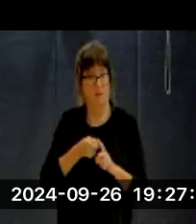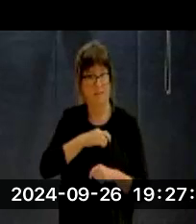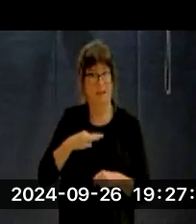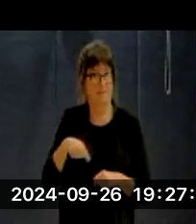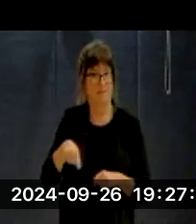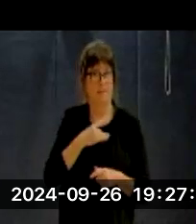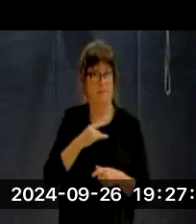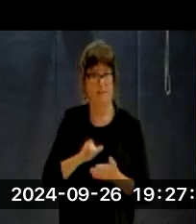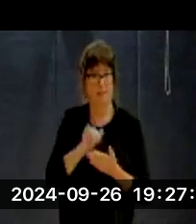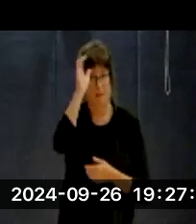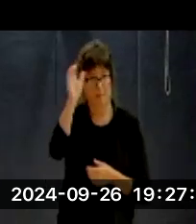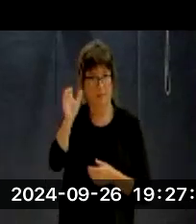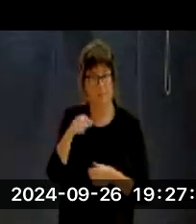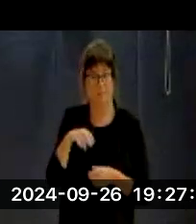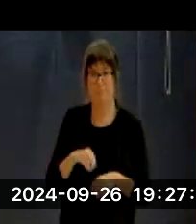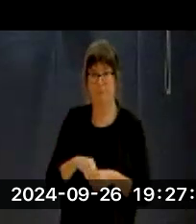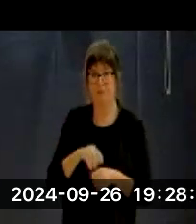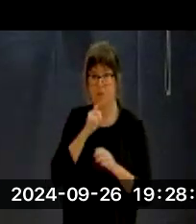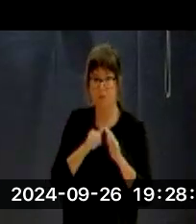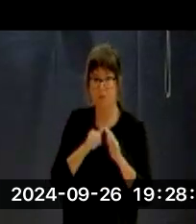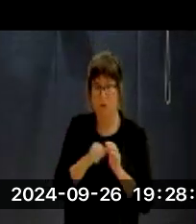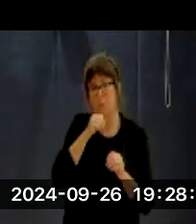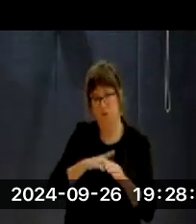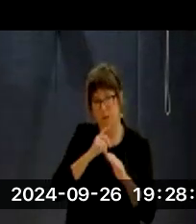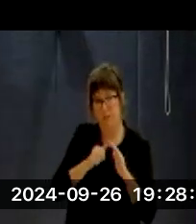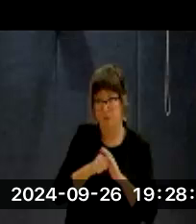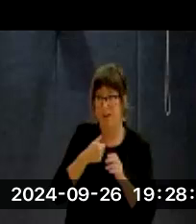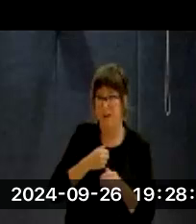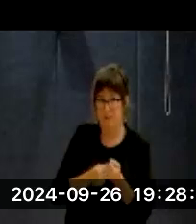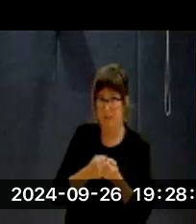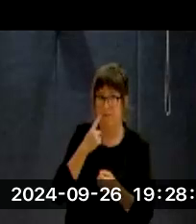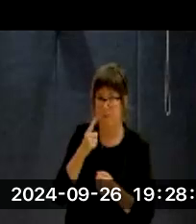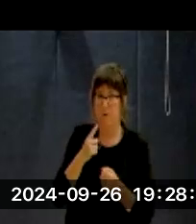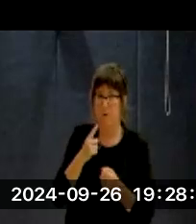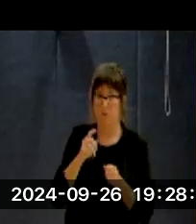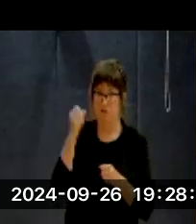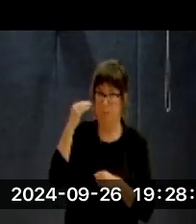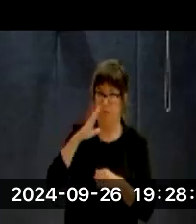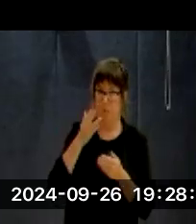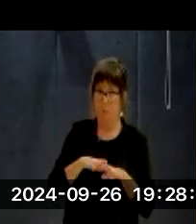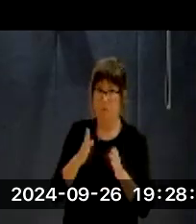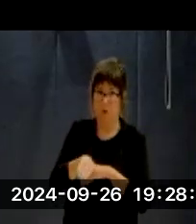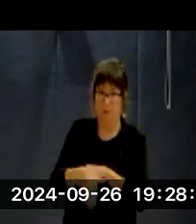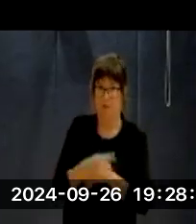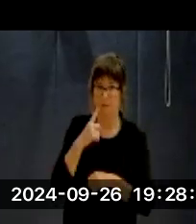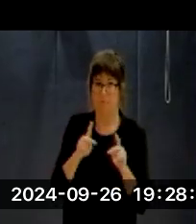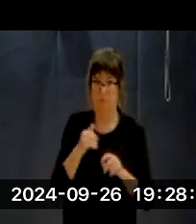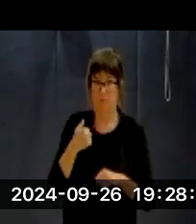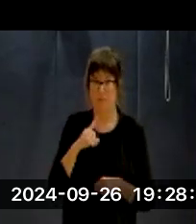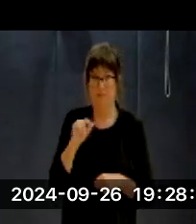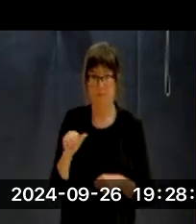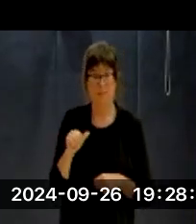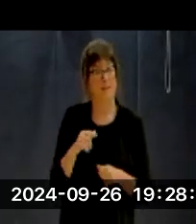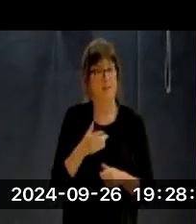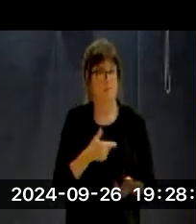women's shelter, I advocated for showers to be open all night for people with disabilities, and I was brought to HR and told that I